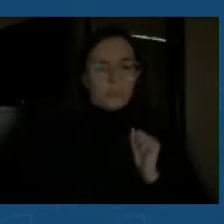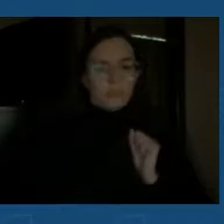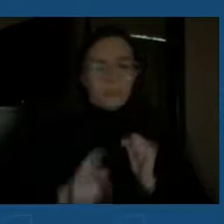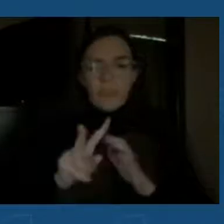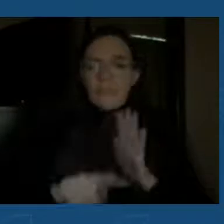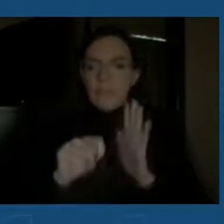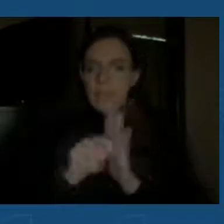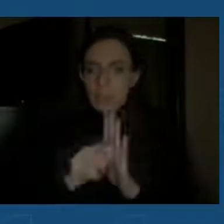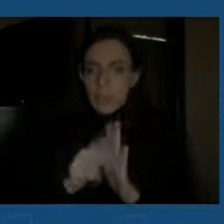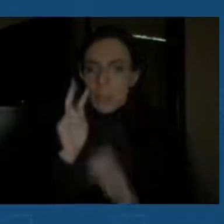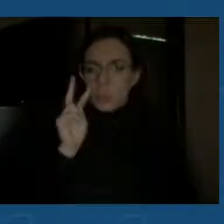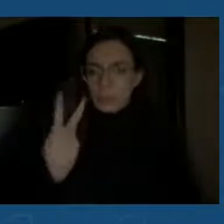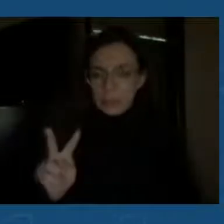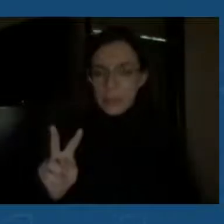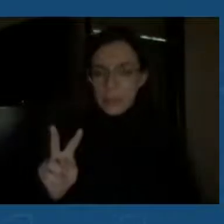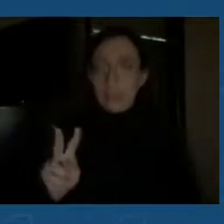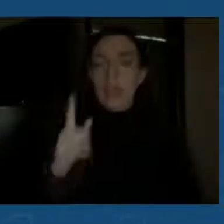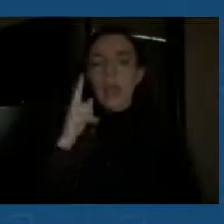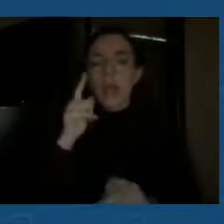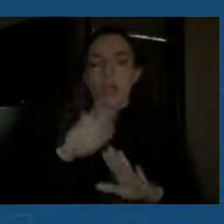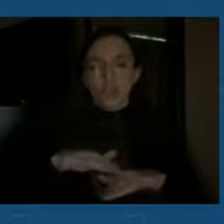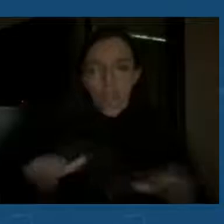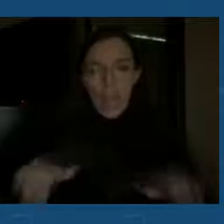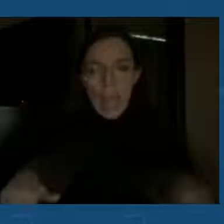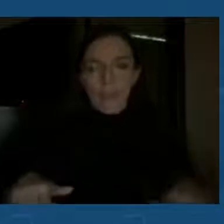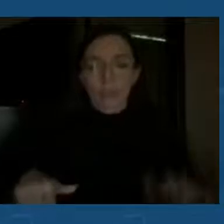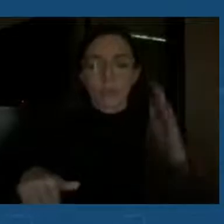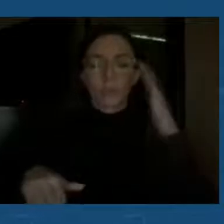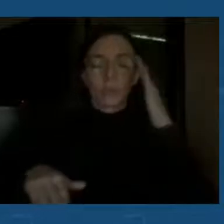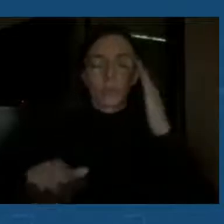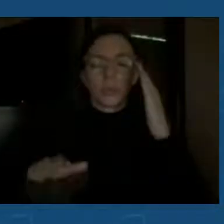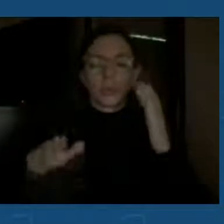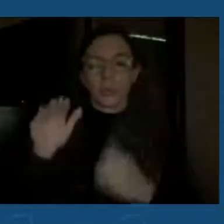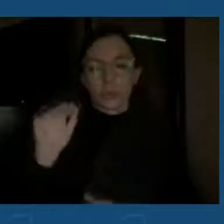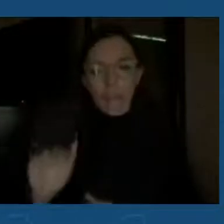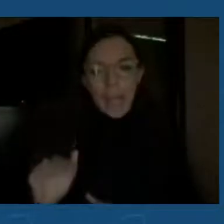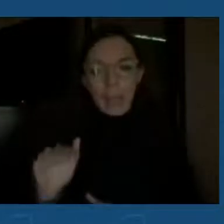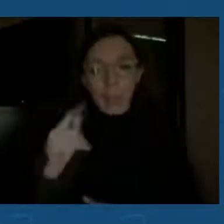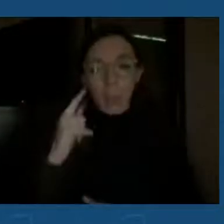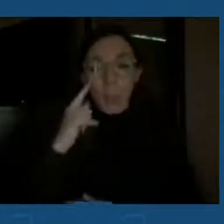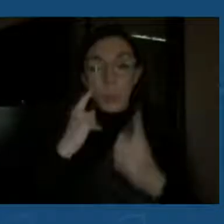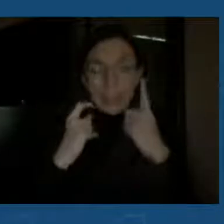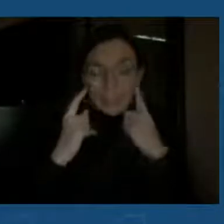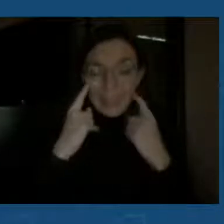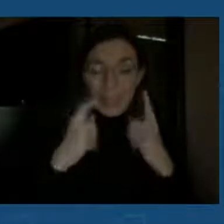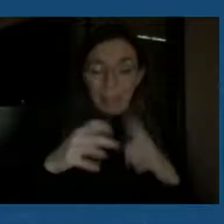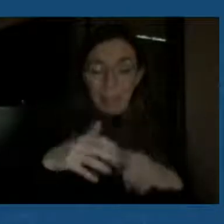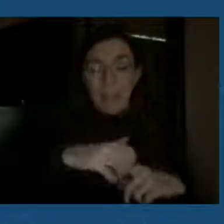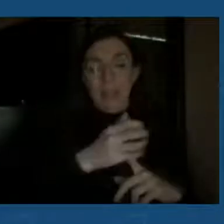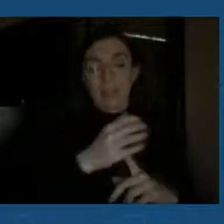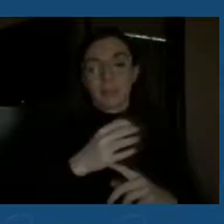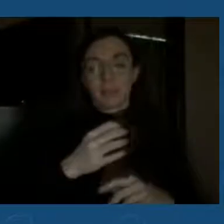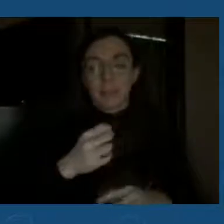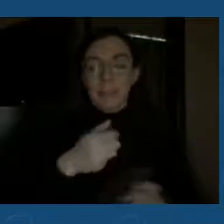A child weeping, being pulled by the police officers, put in the back of a